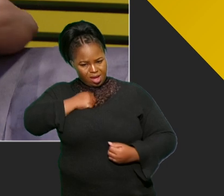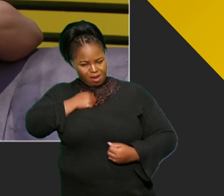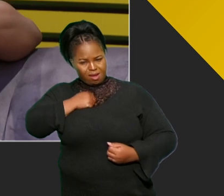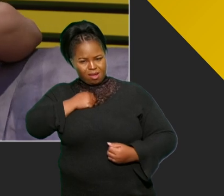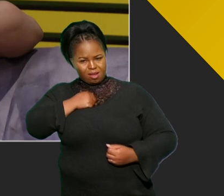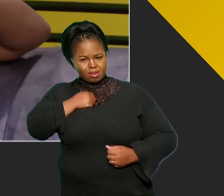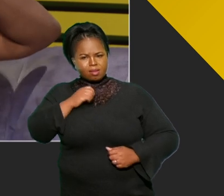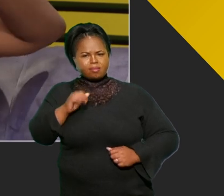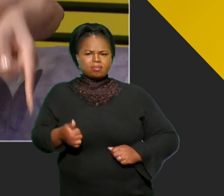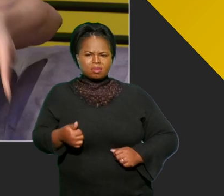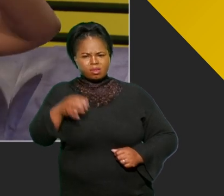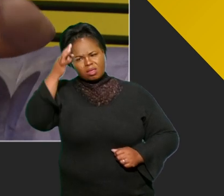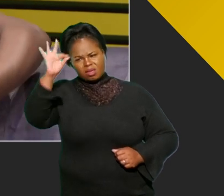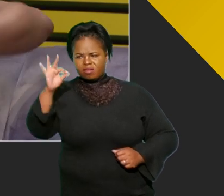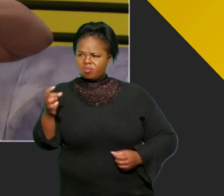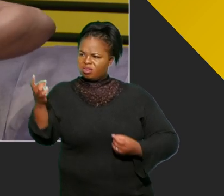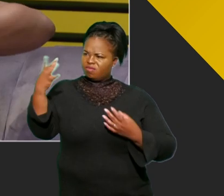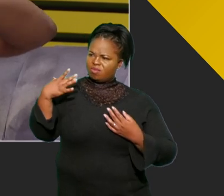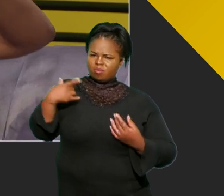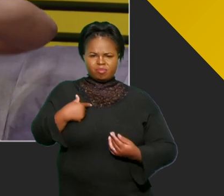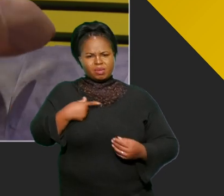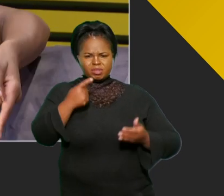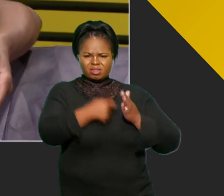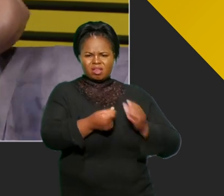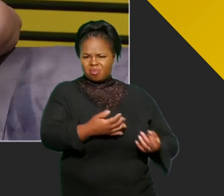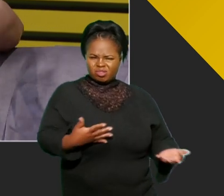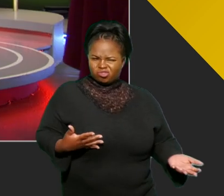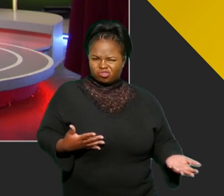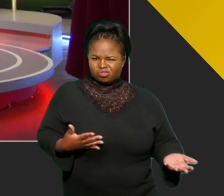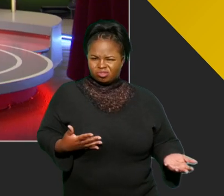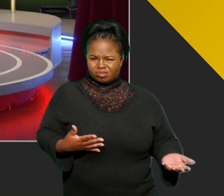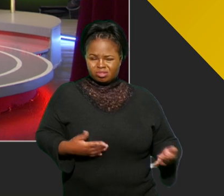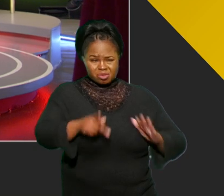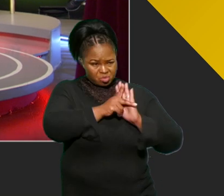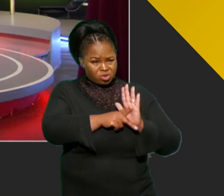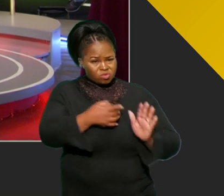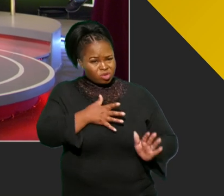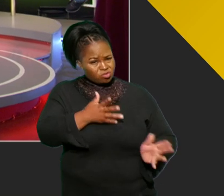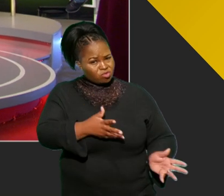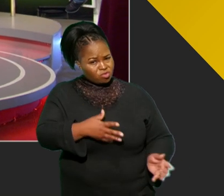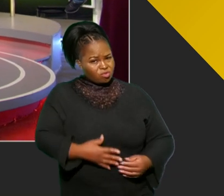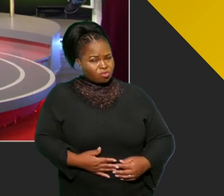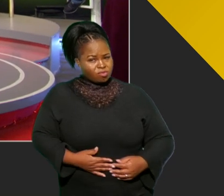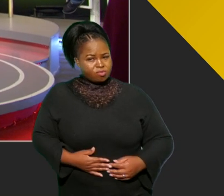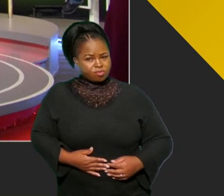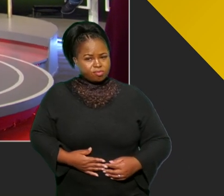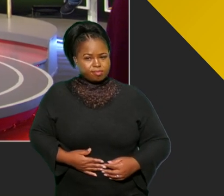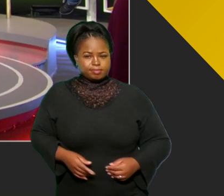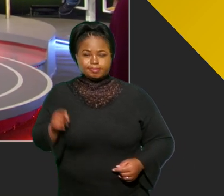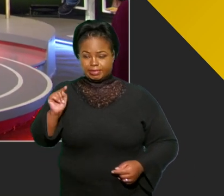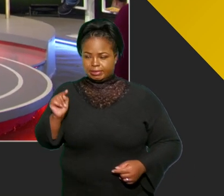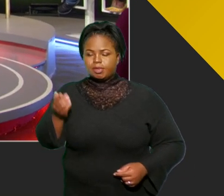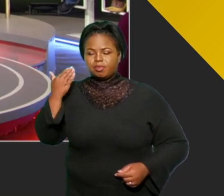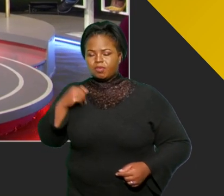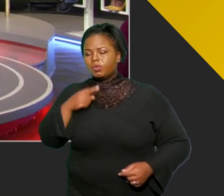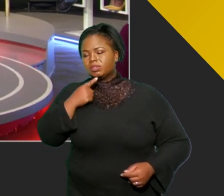budgeting and then government ito kena imotse gore na a charge bokae. Is that the policy we're looking for? Look, I think, and this is exactly what I